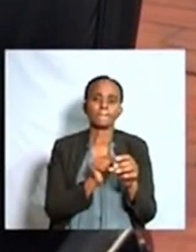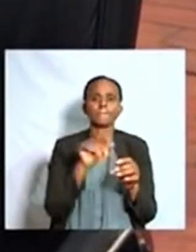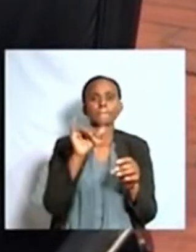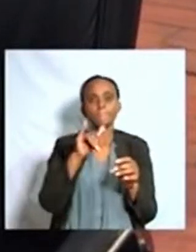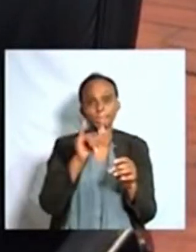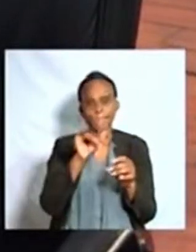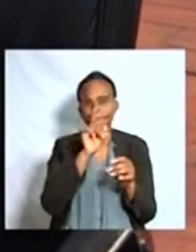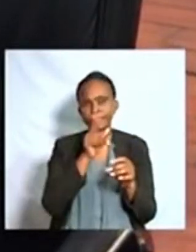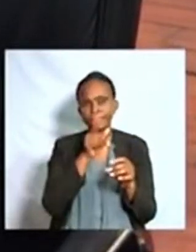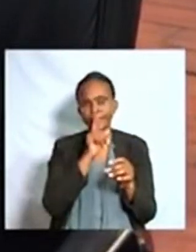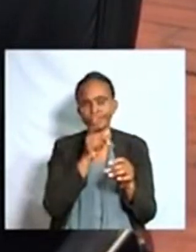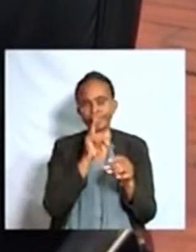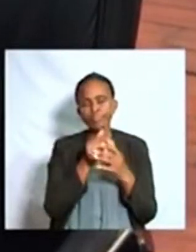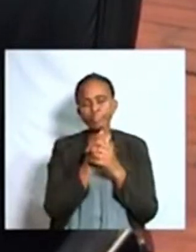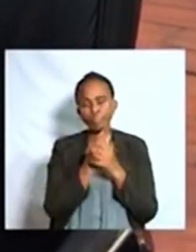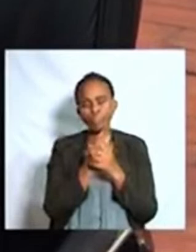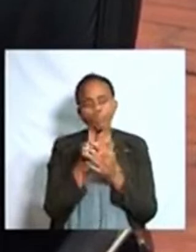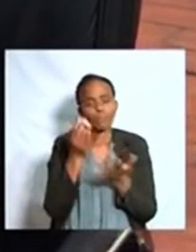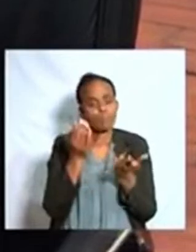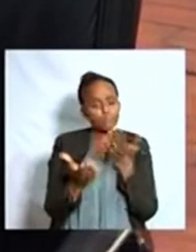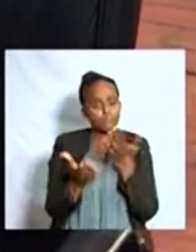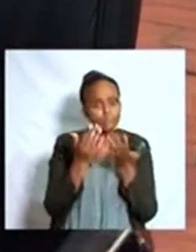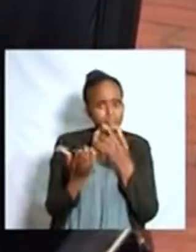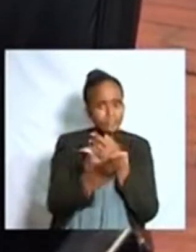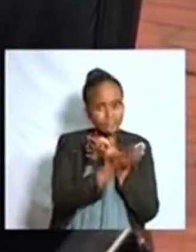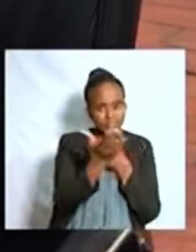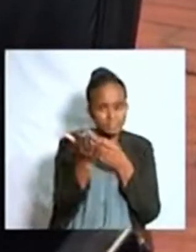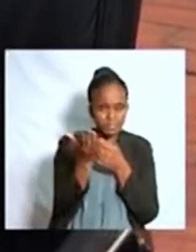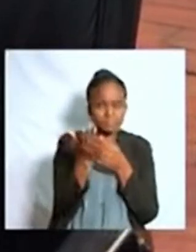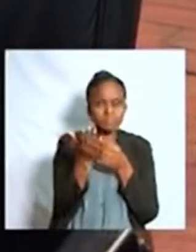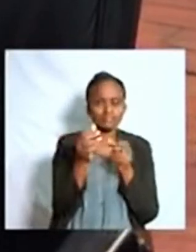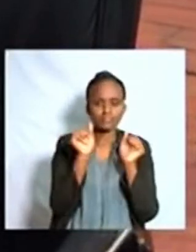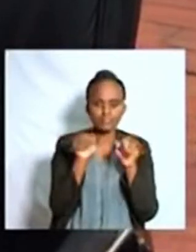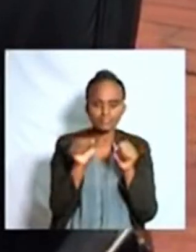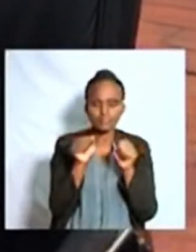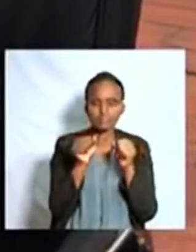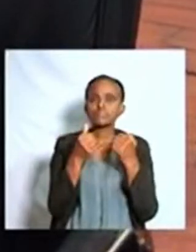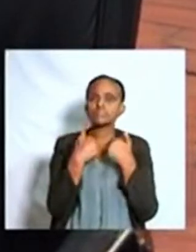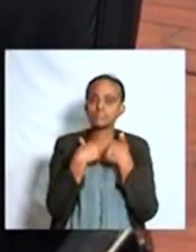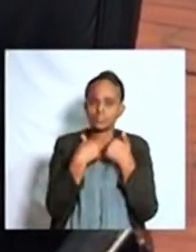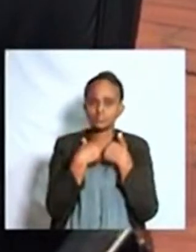definitely maybe this will be minimized maybe to half.